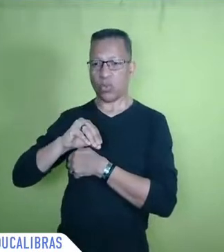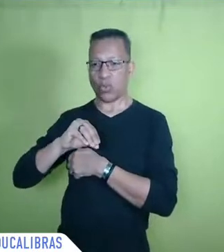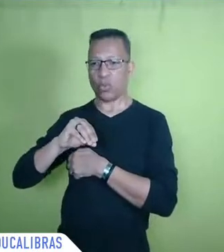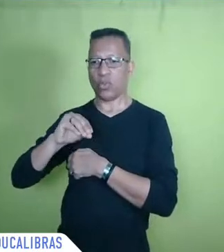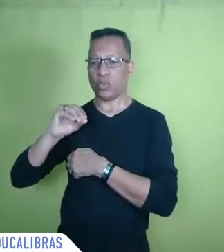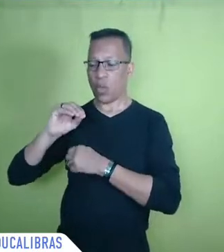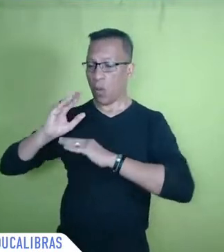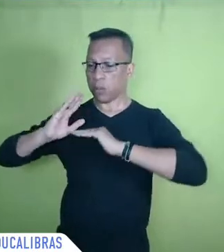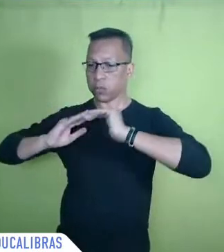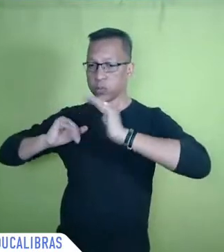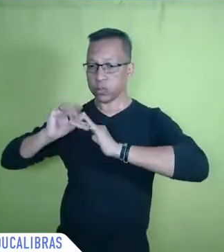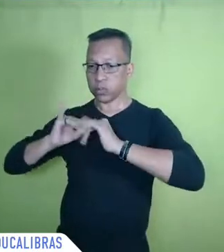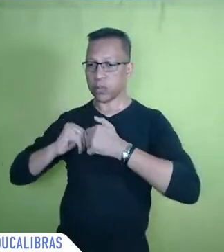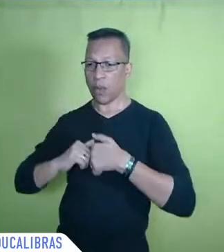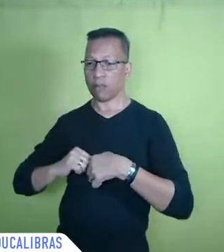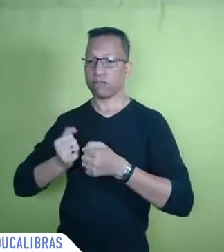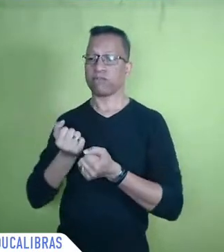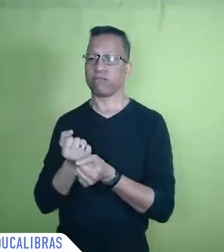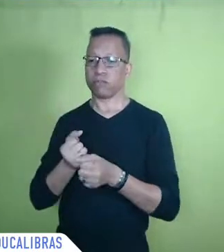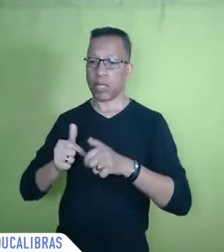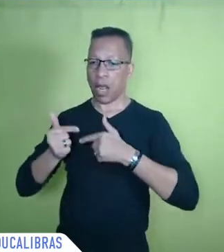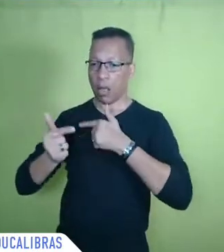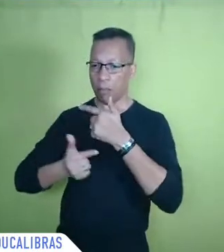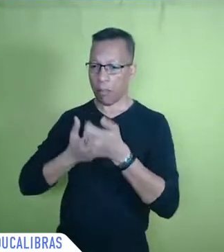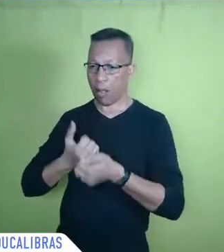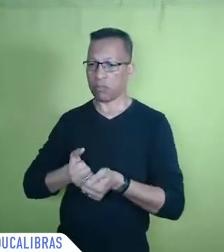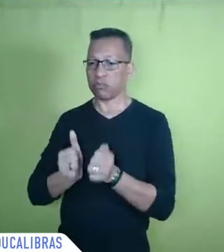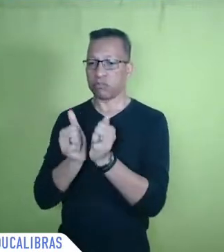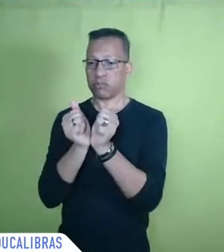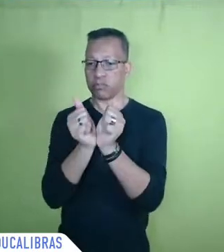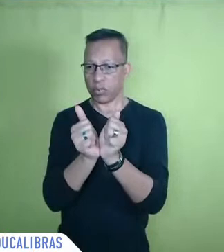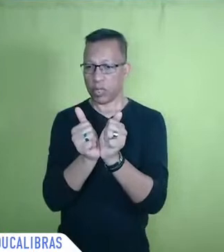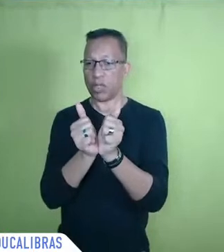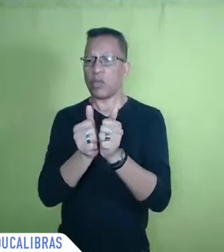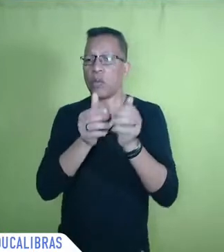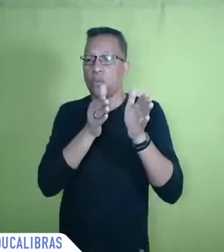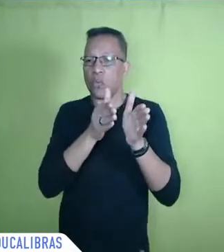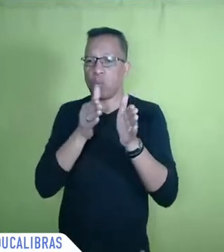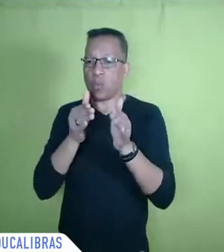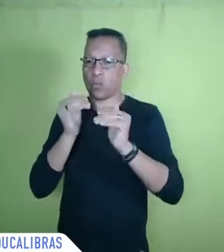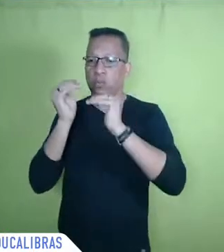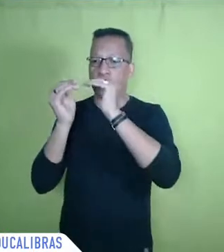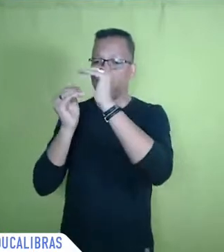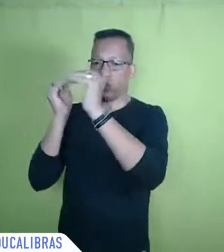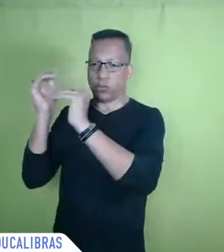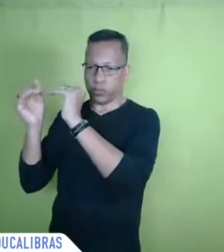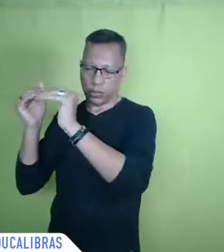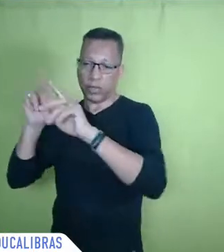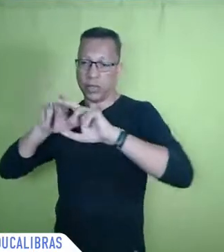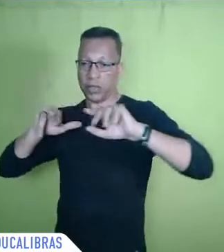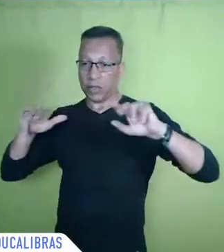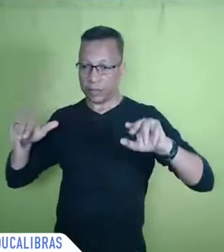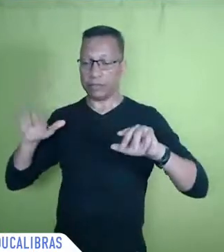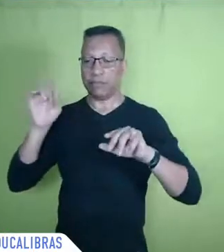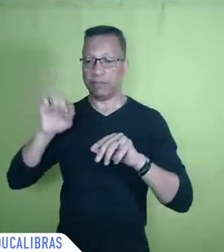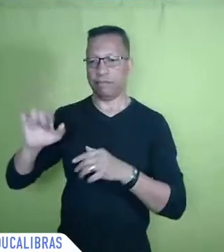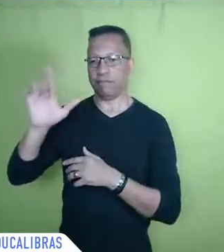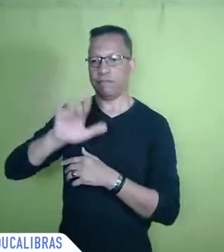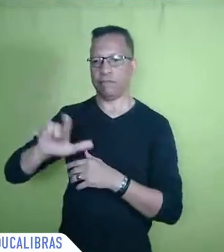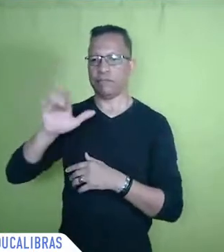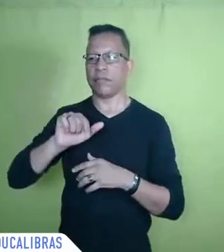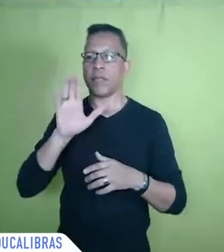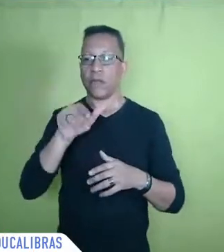process that was, of course, not always equal. You've got periods of very intense industrialization in